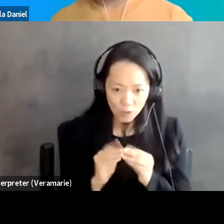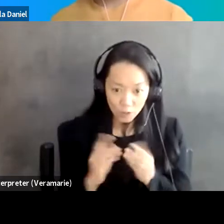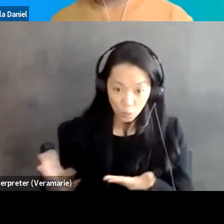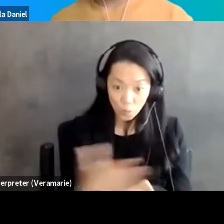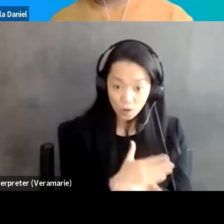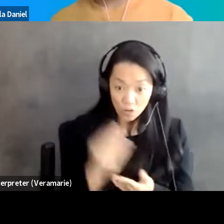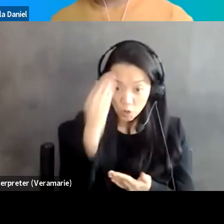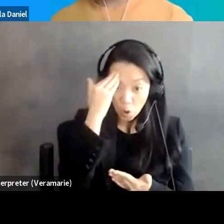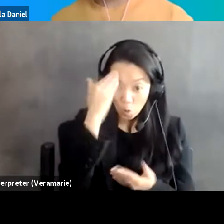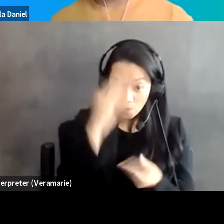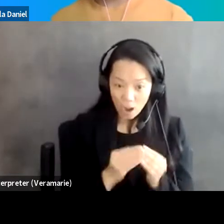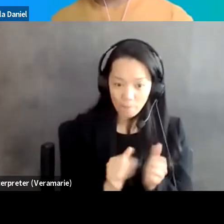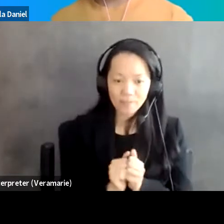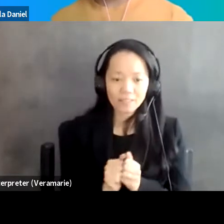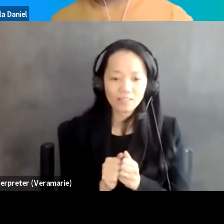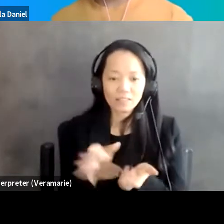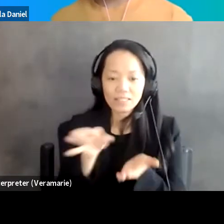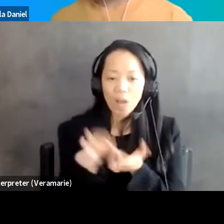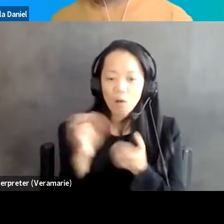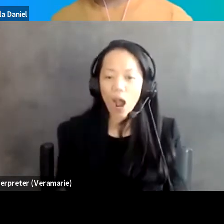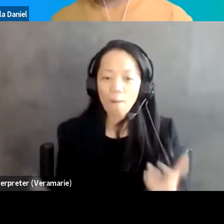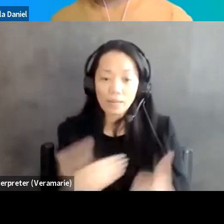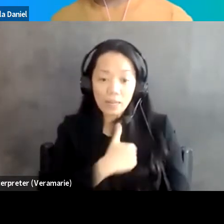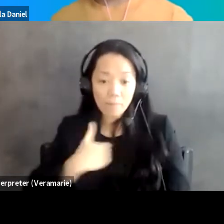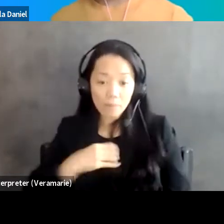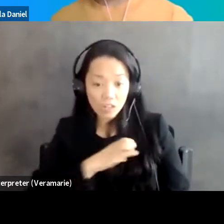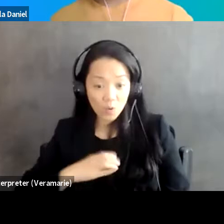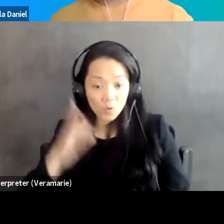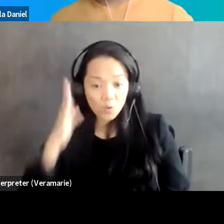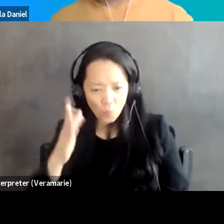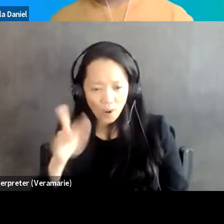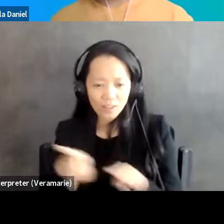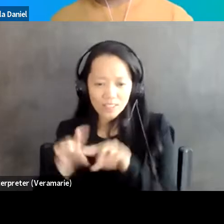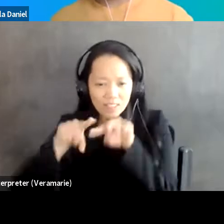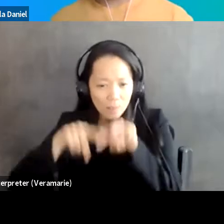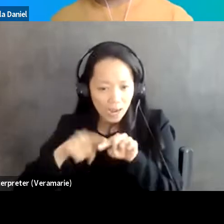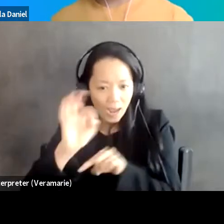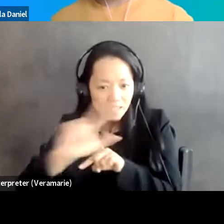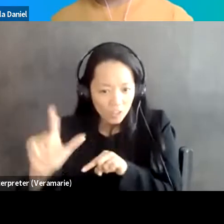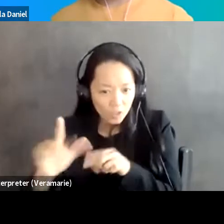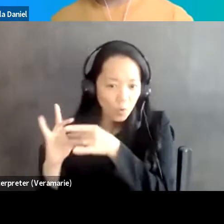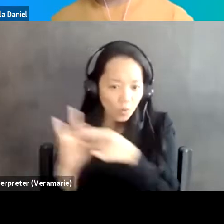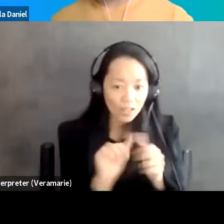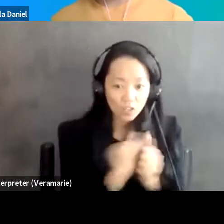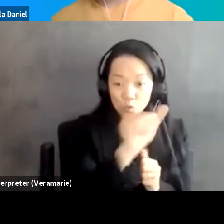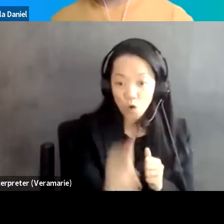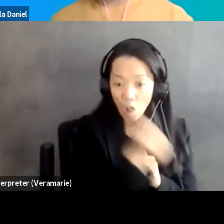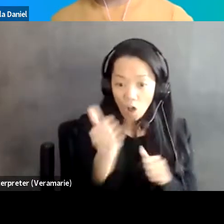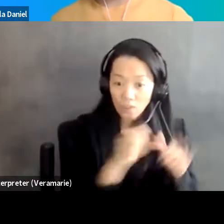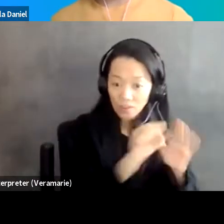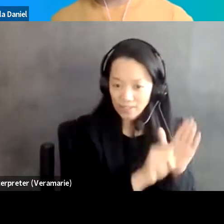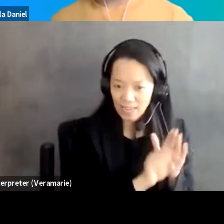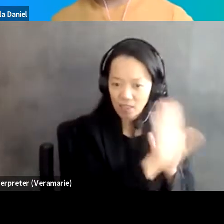Congress. That's some dependent on Illinois' total population compared to relative to other states' total population.